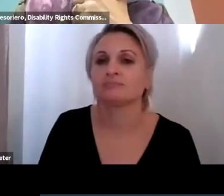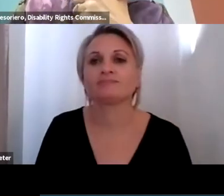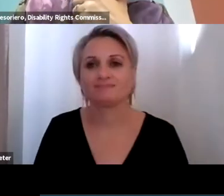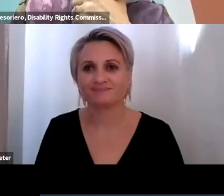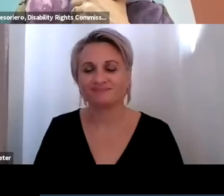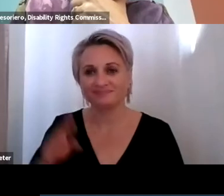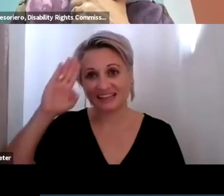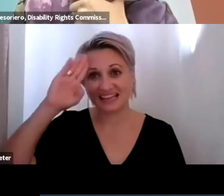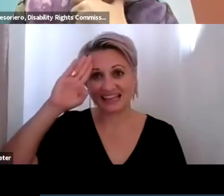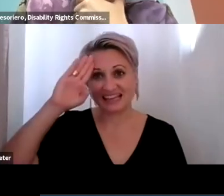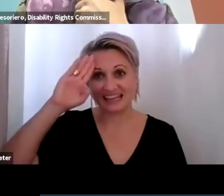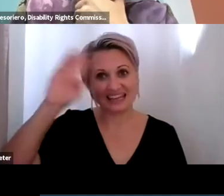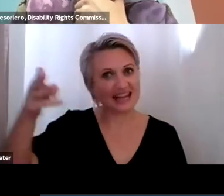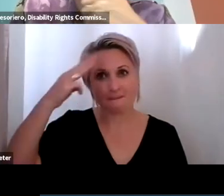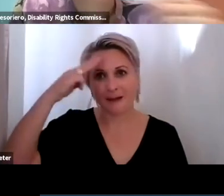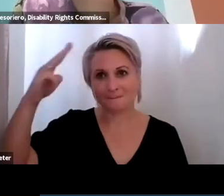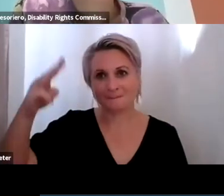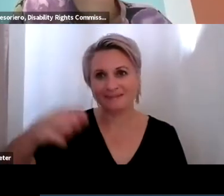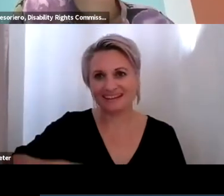G'day, Mum.